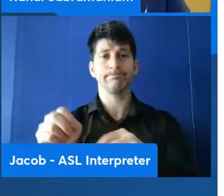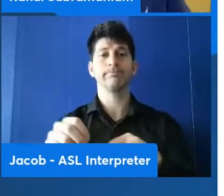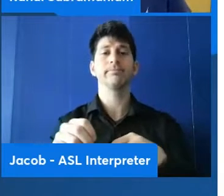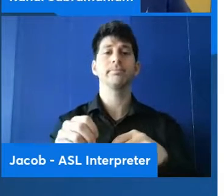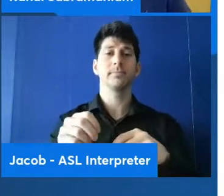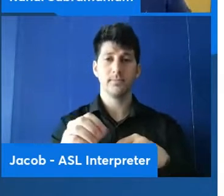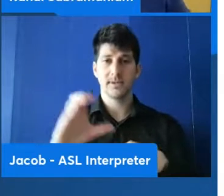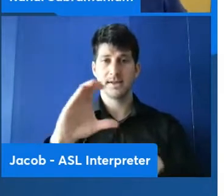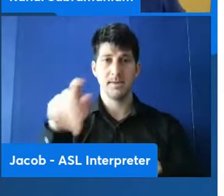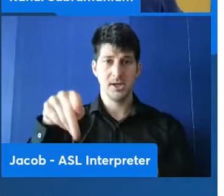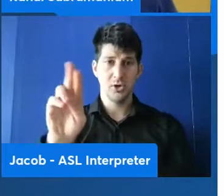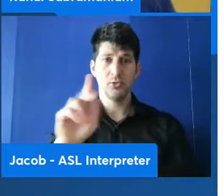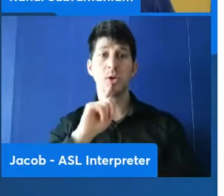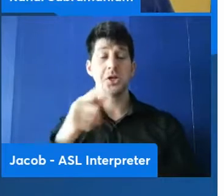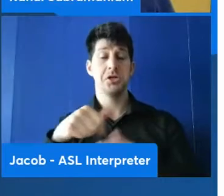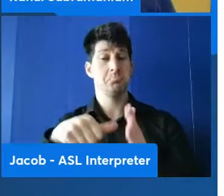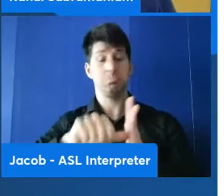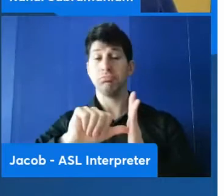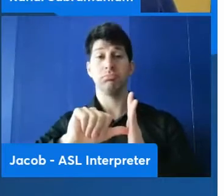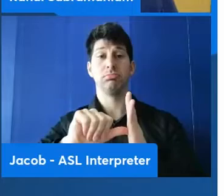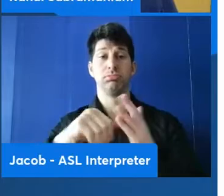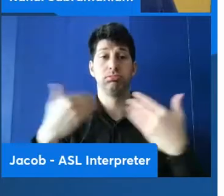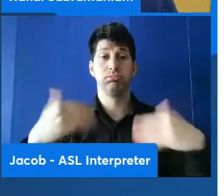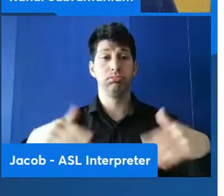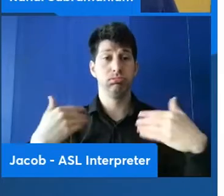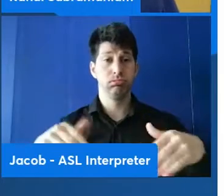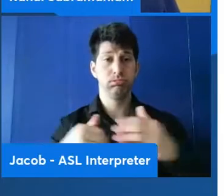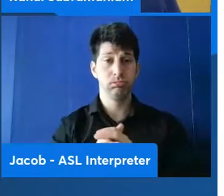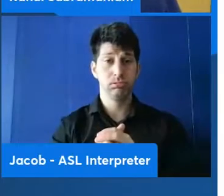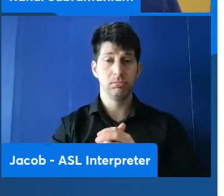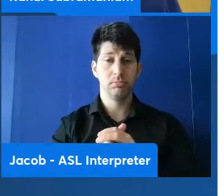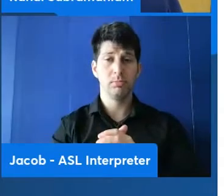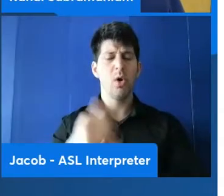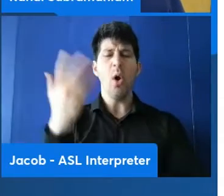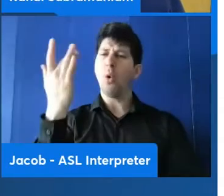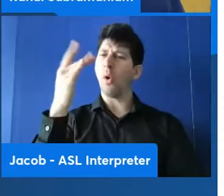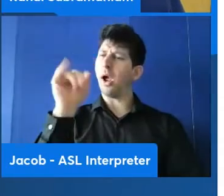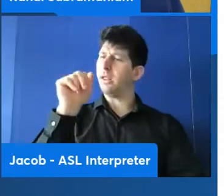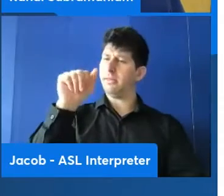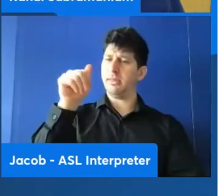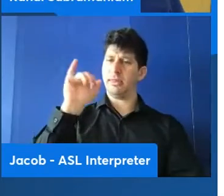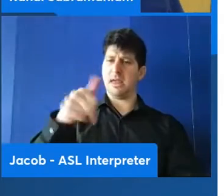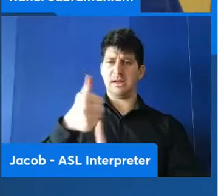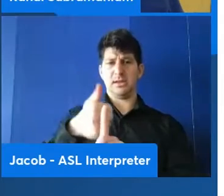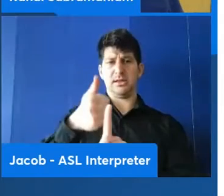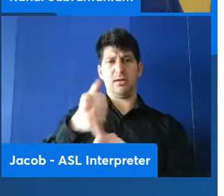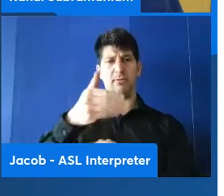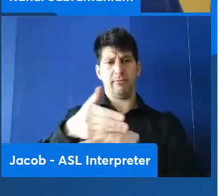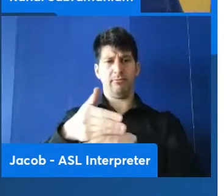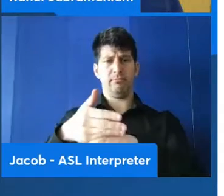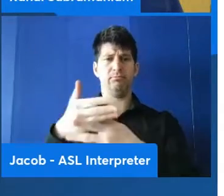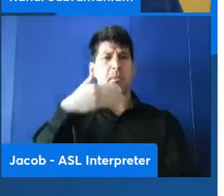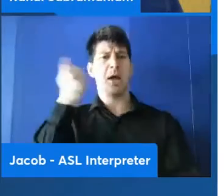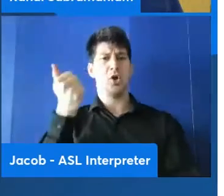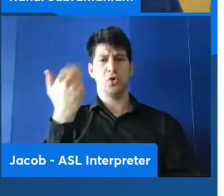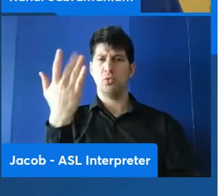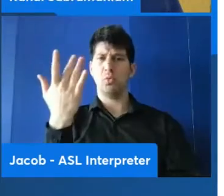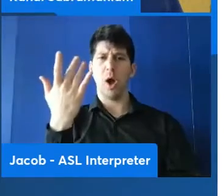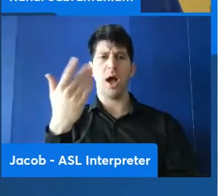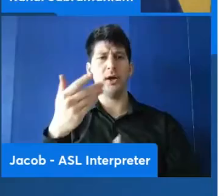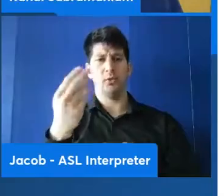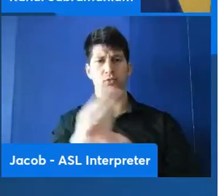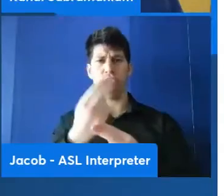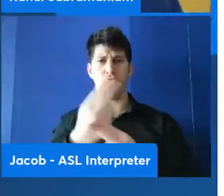really, really pretty impressive. So what makes it better? Why would someone use this